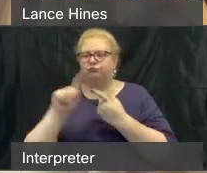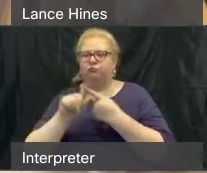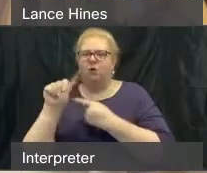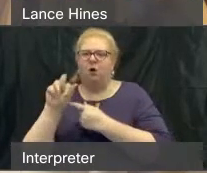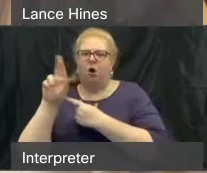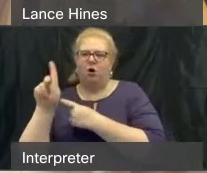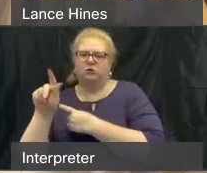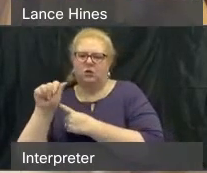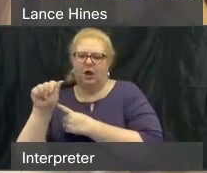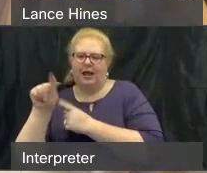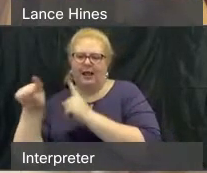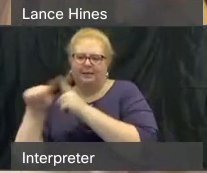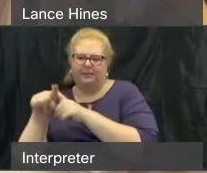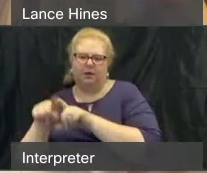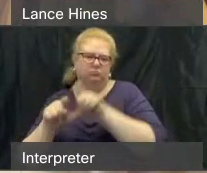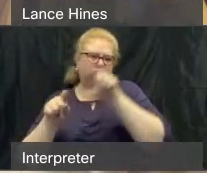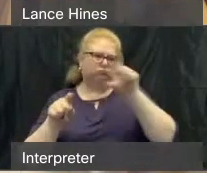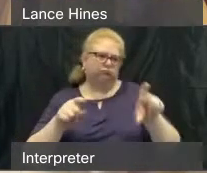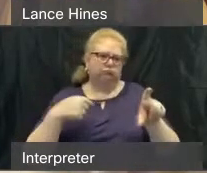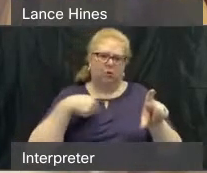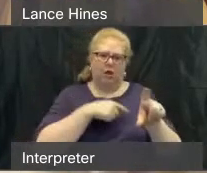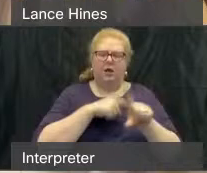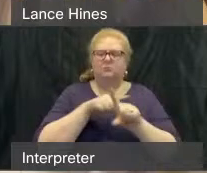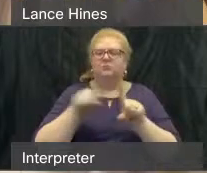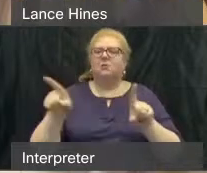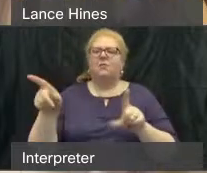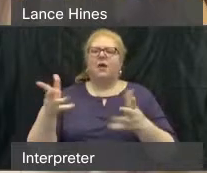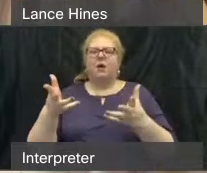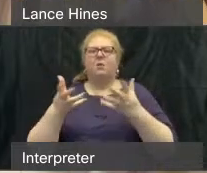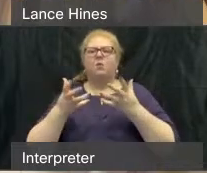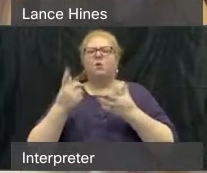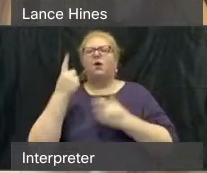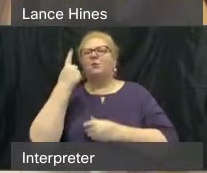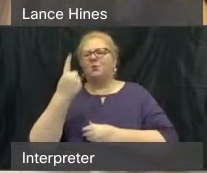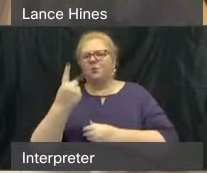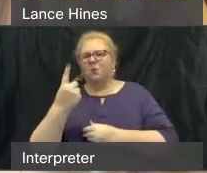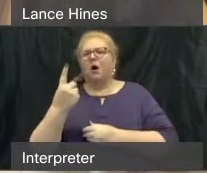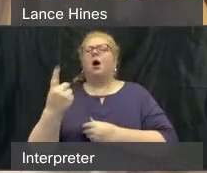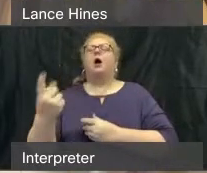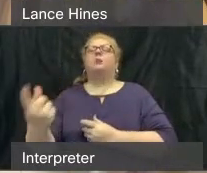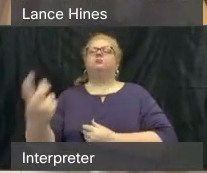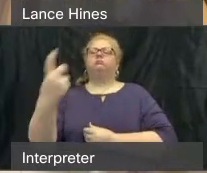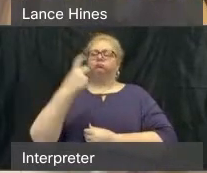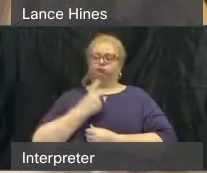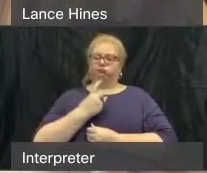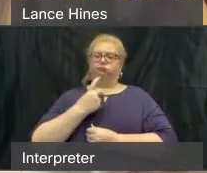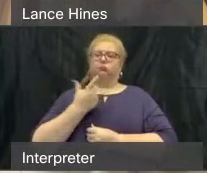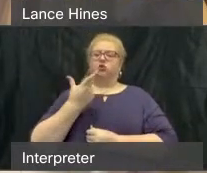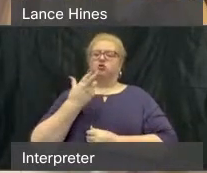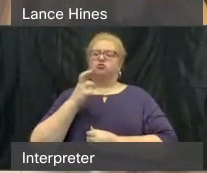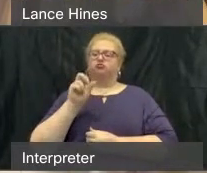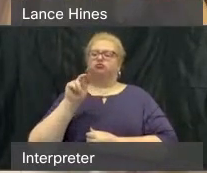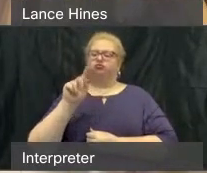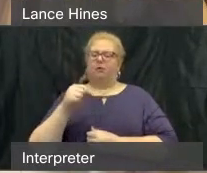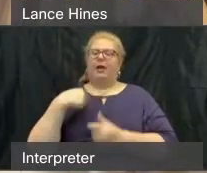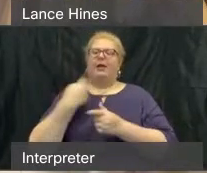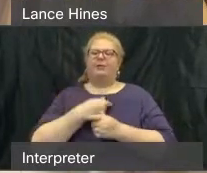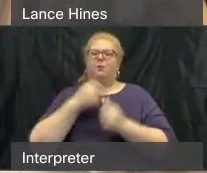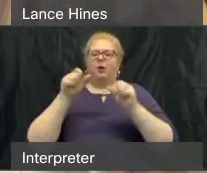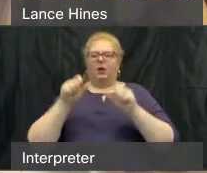us. They wish to kind of make one single grant to us and then allow the